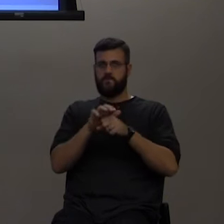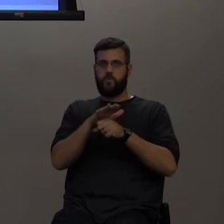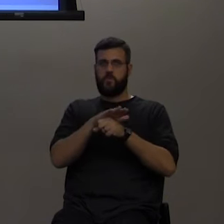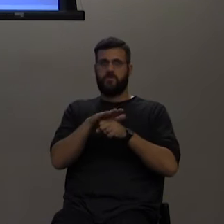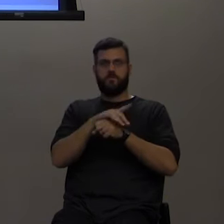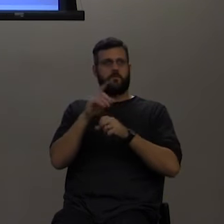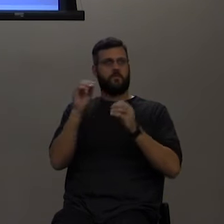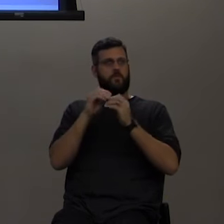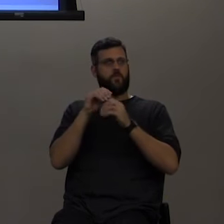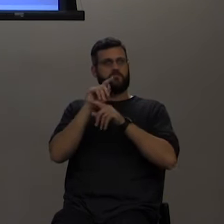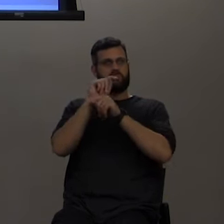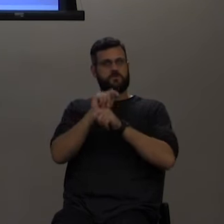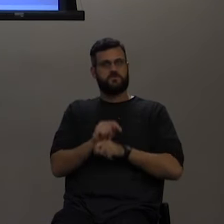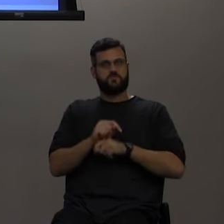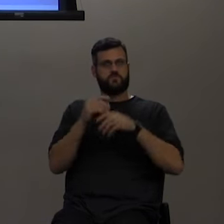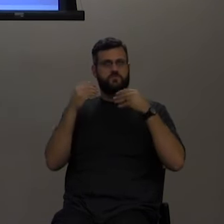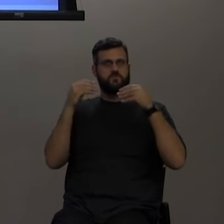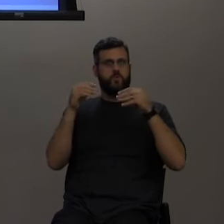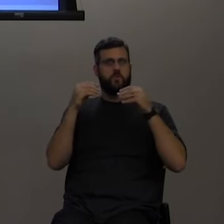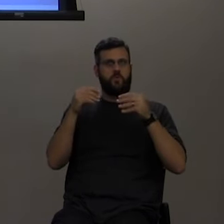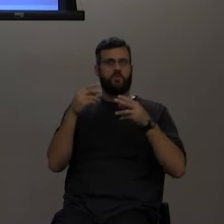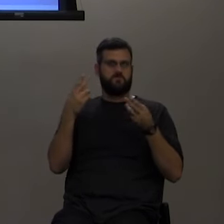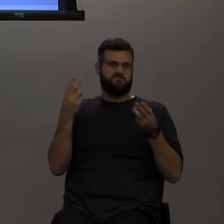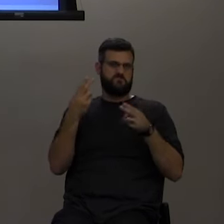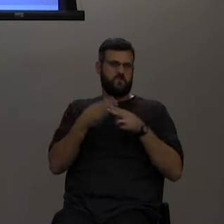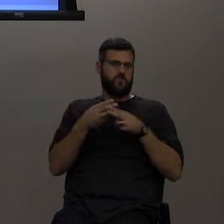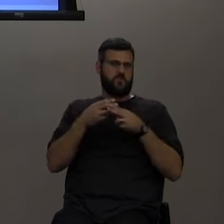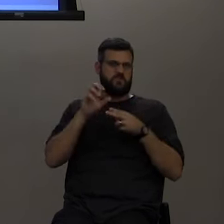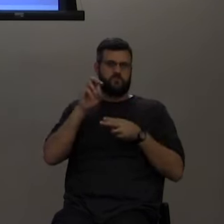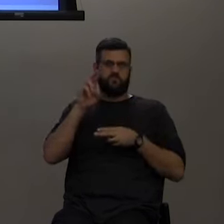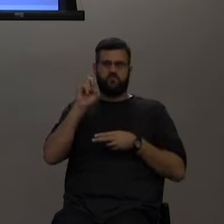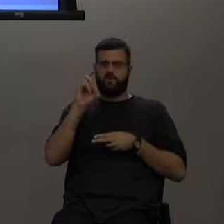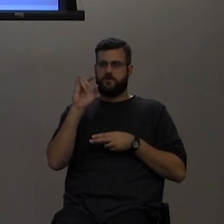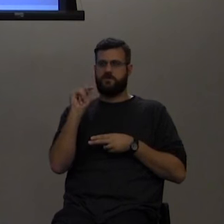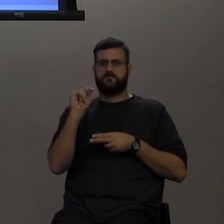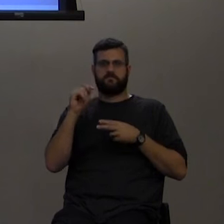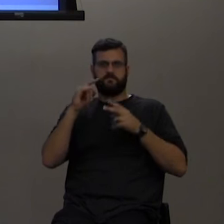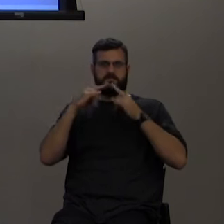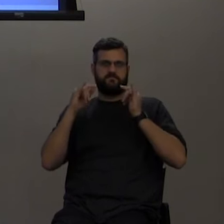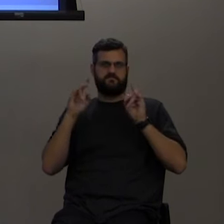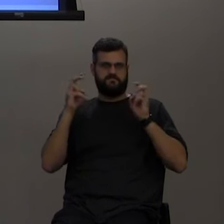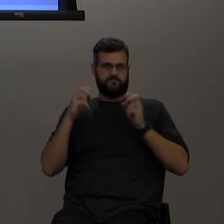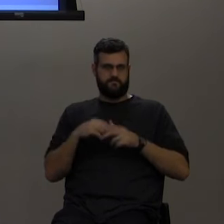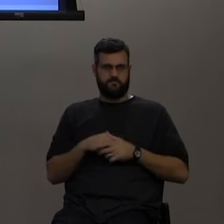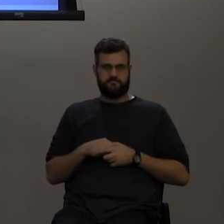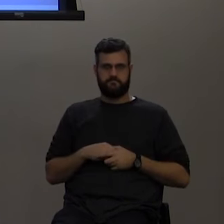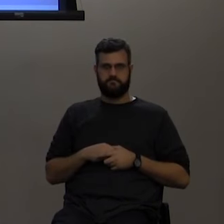more traditional chain and what we call credit tenant, you know, the national retailers.